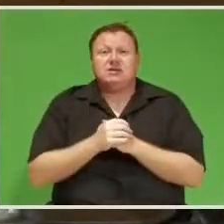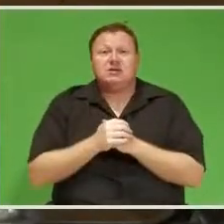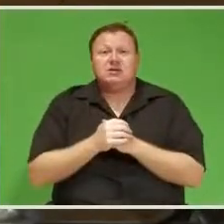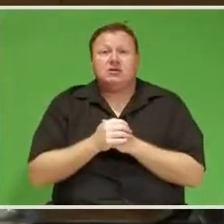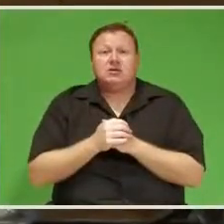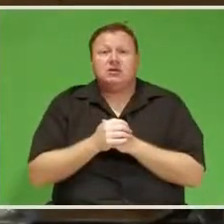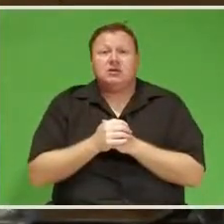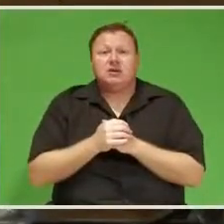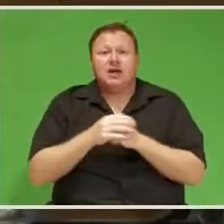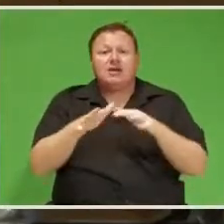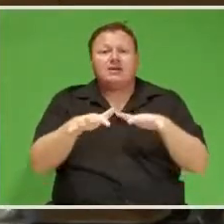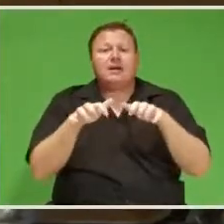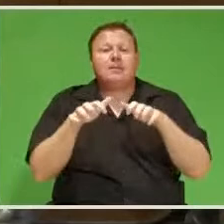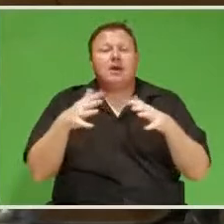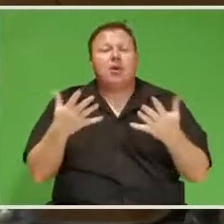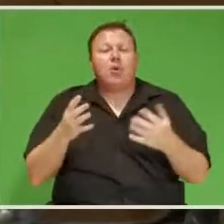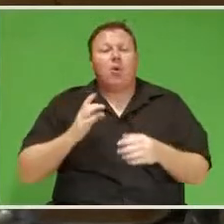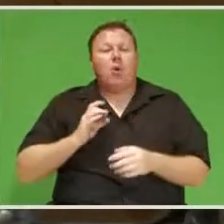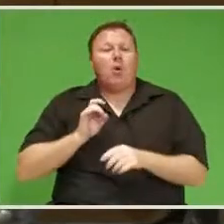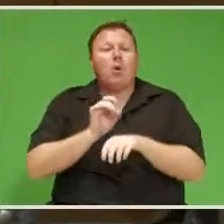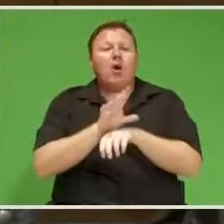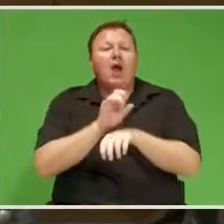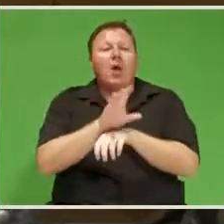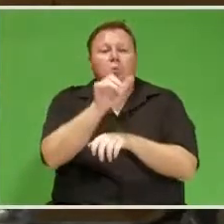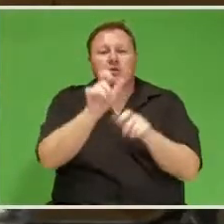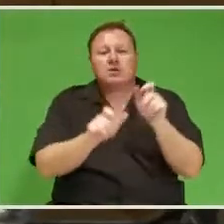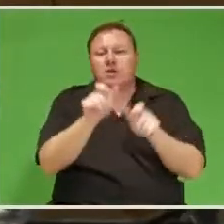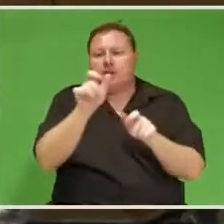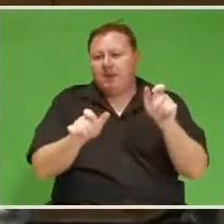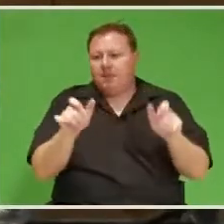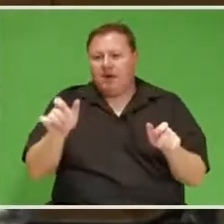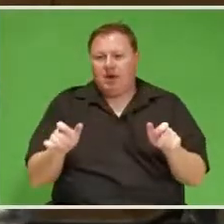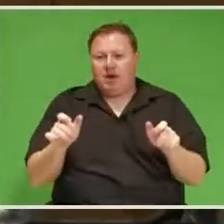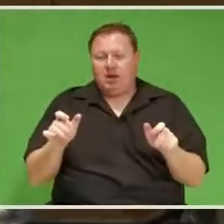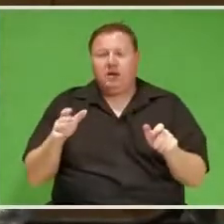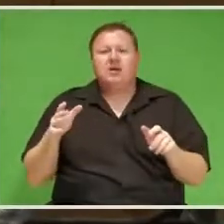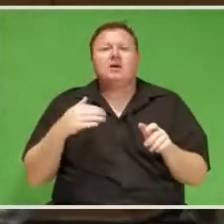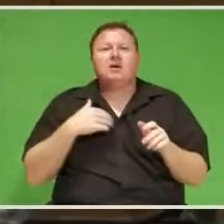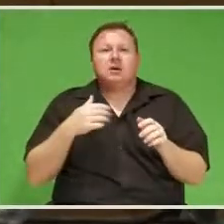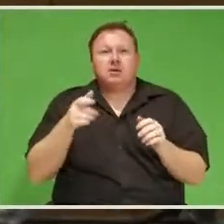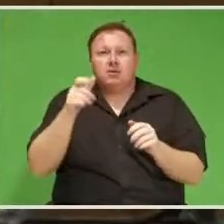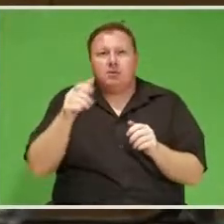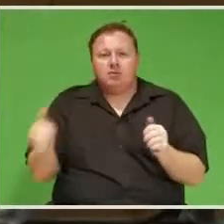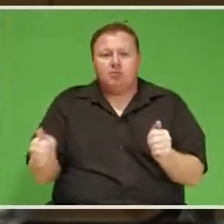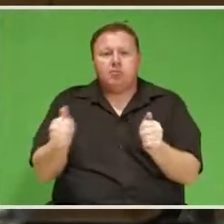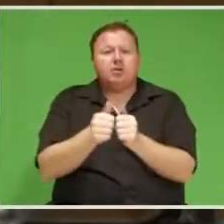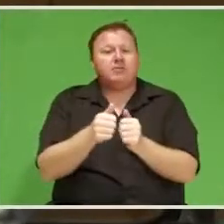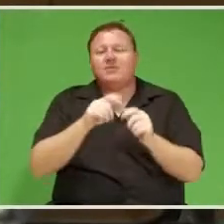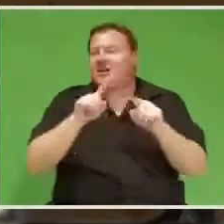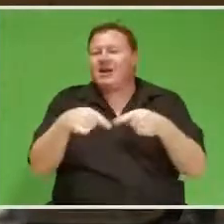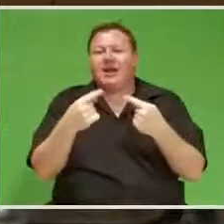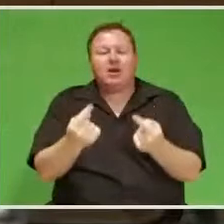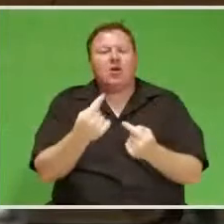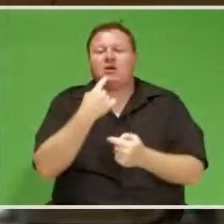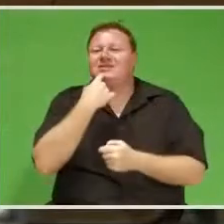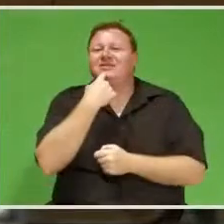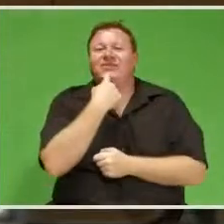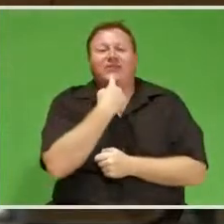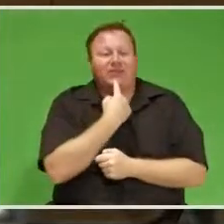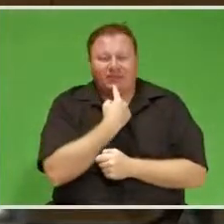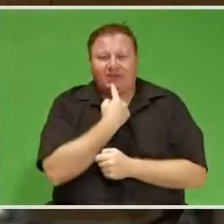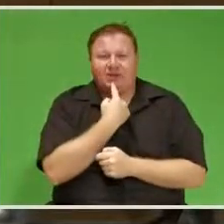member, other than the officer presiding at a joint sitting, may not speak at the sitting